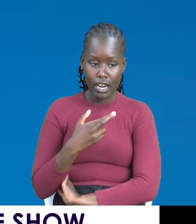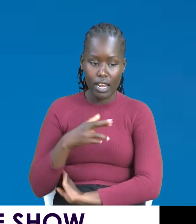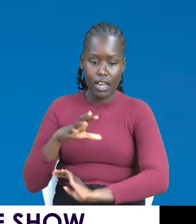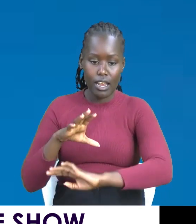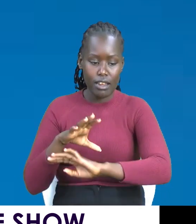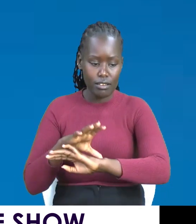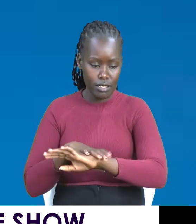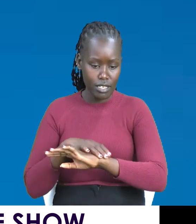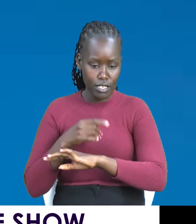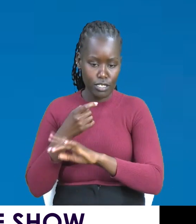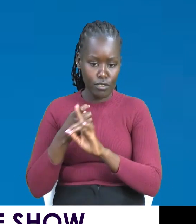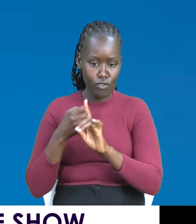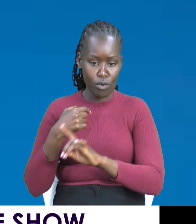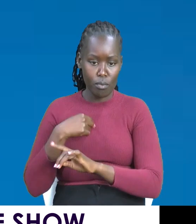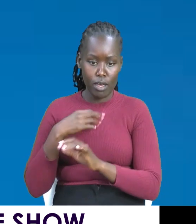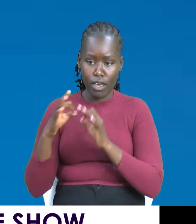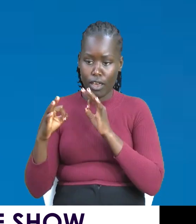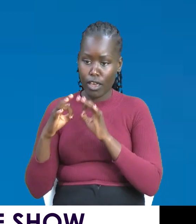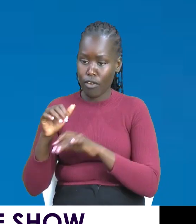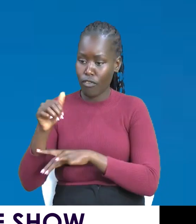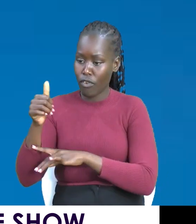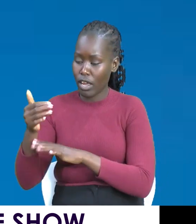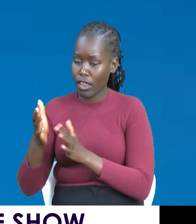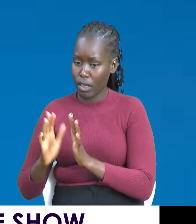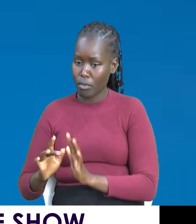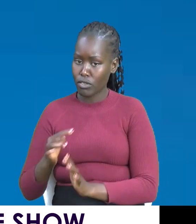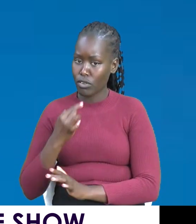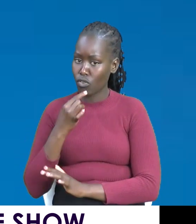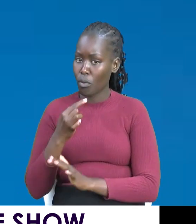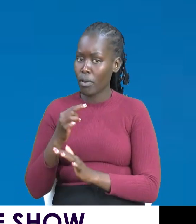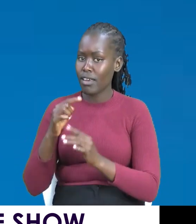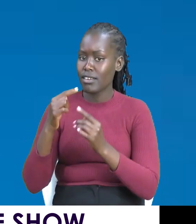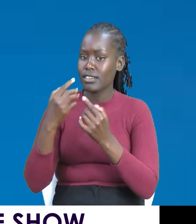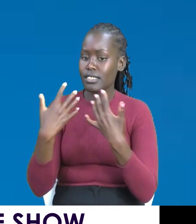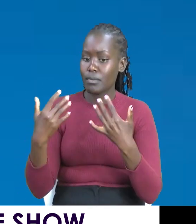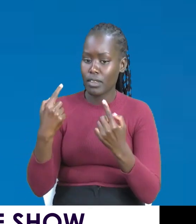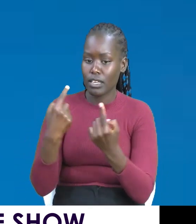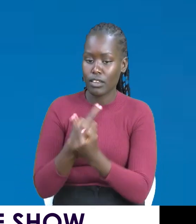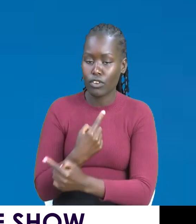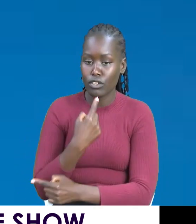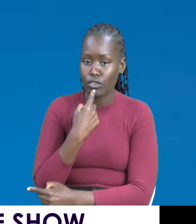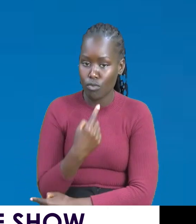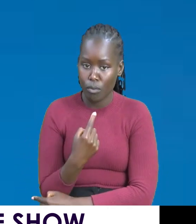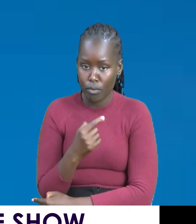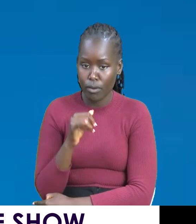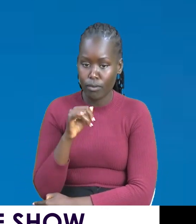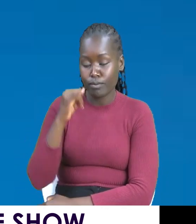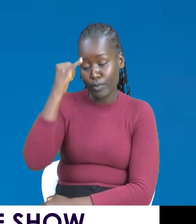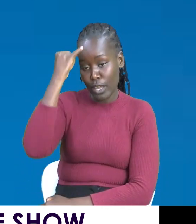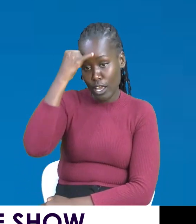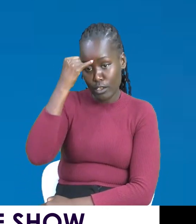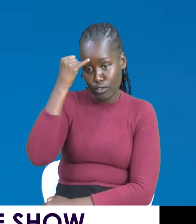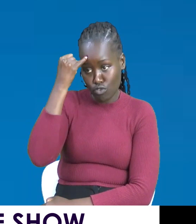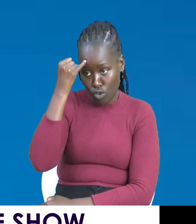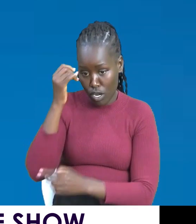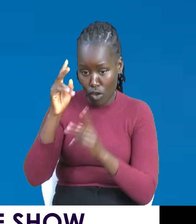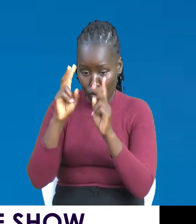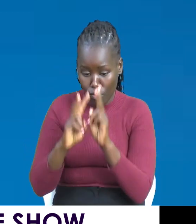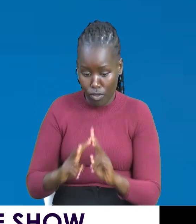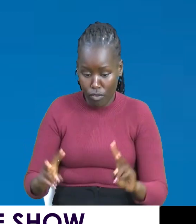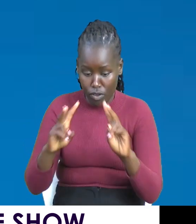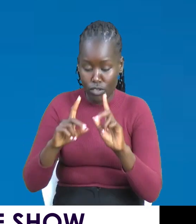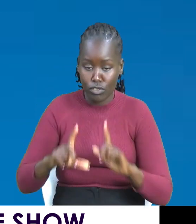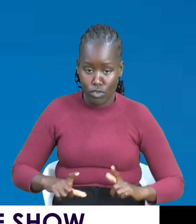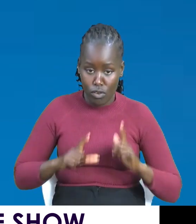from me. If anyone else told you something else, tell them Jonah Simba of the Treasures of